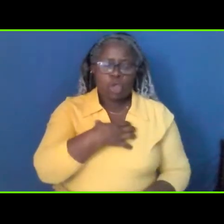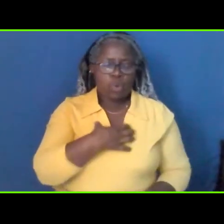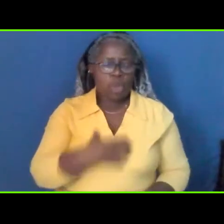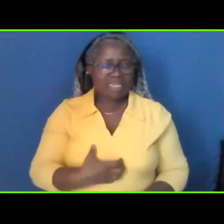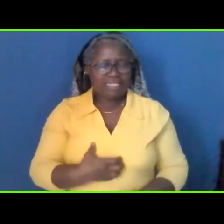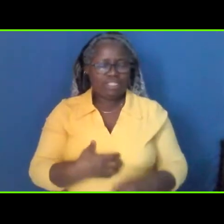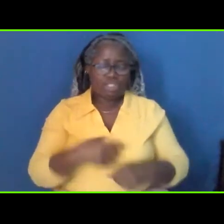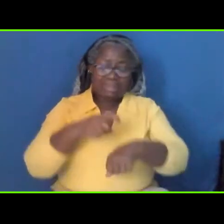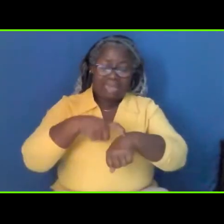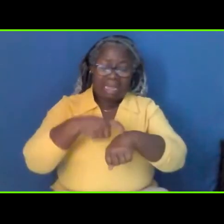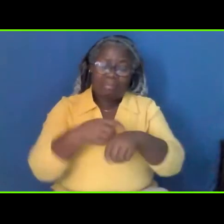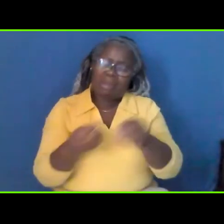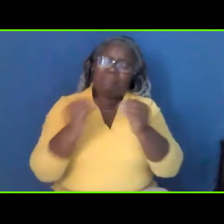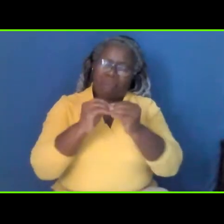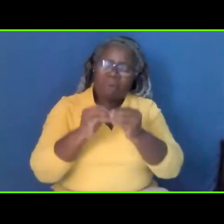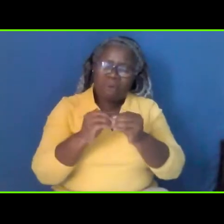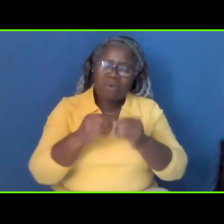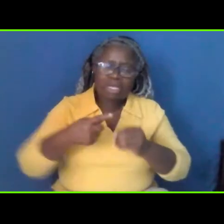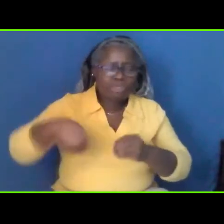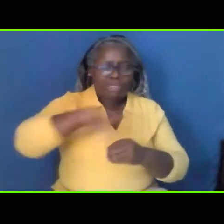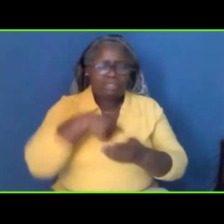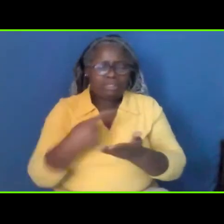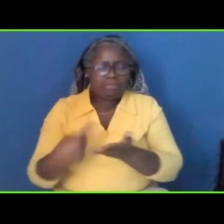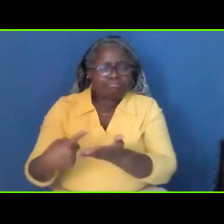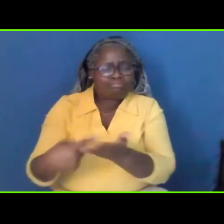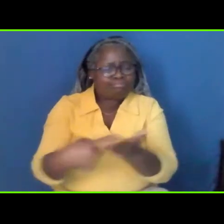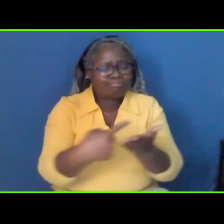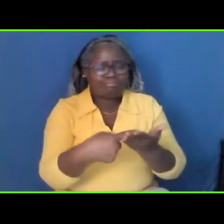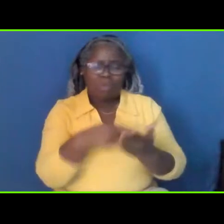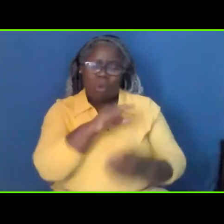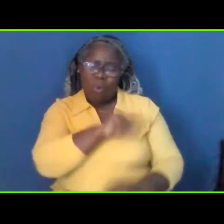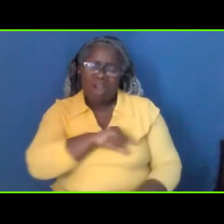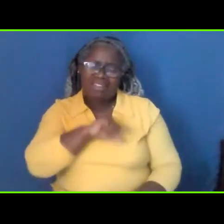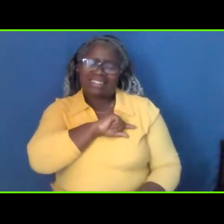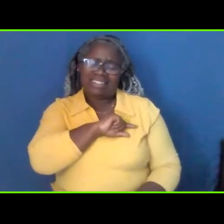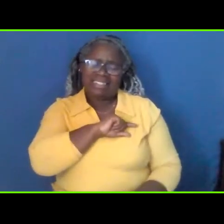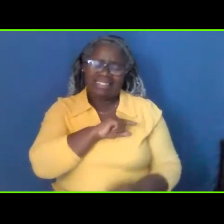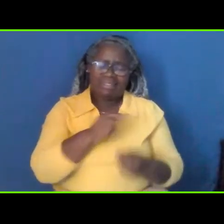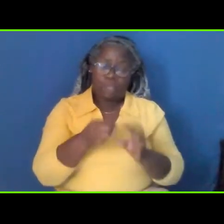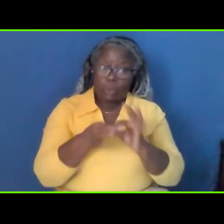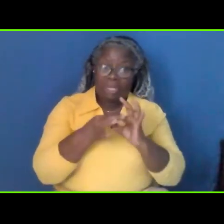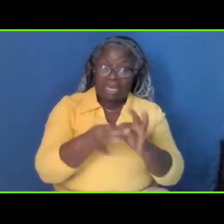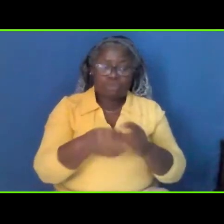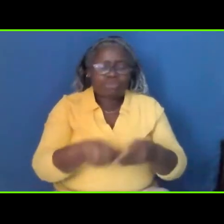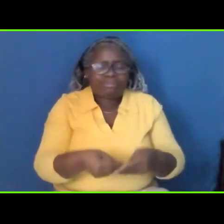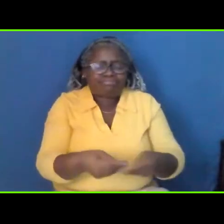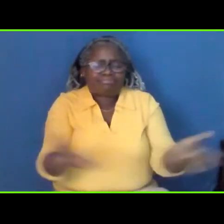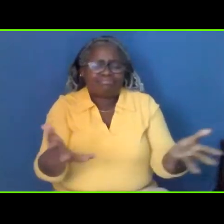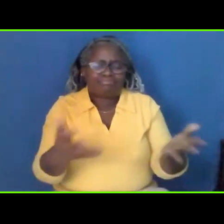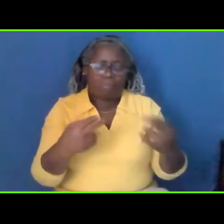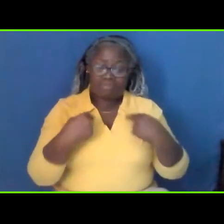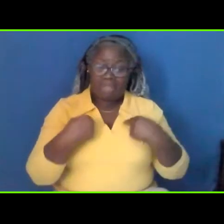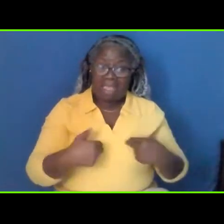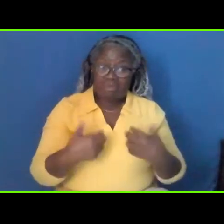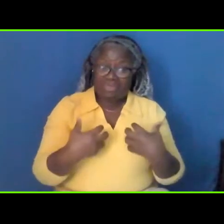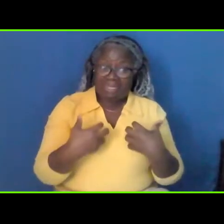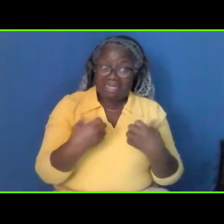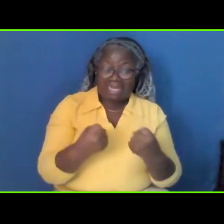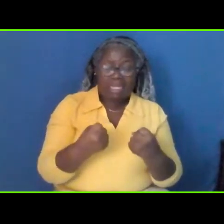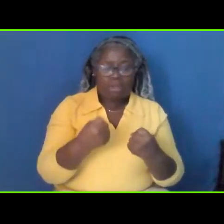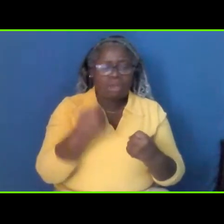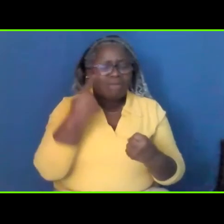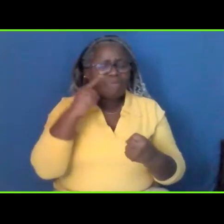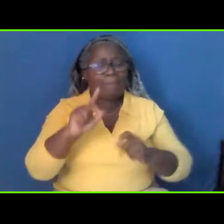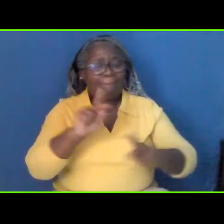regarding the delivery of healthcare to folks with disabilities. All the presenters, thank you. On behalf of the United